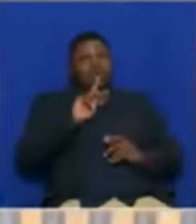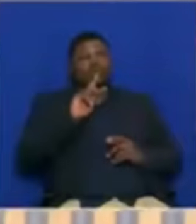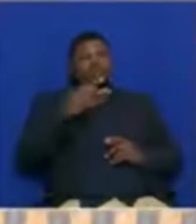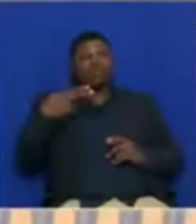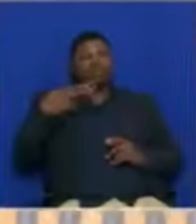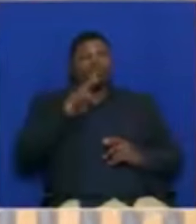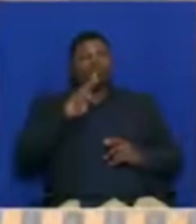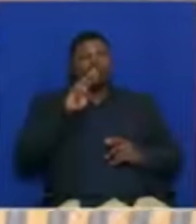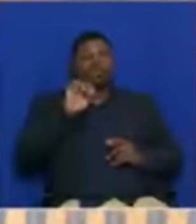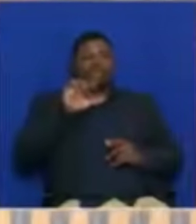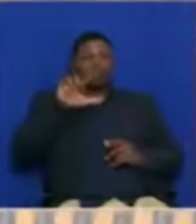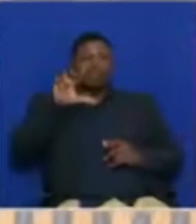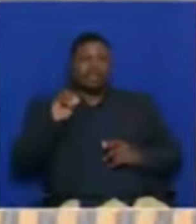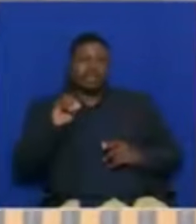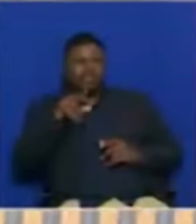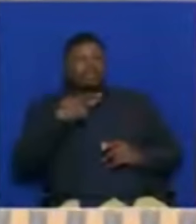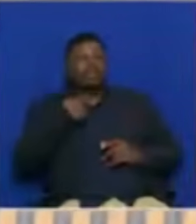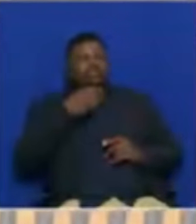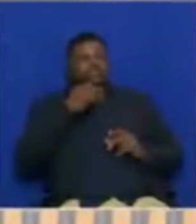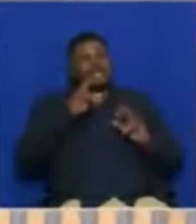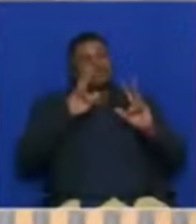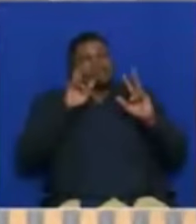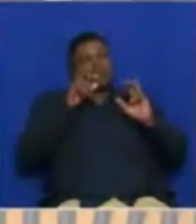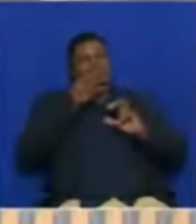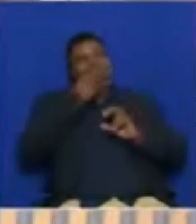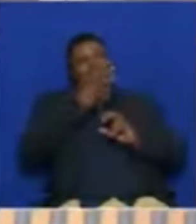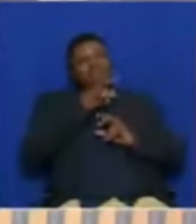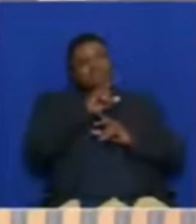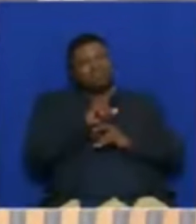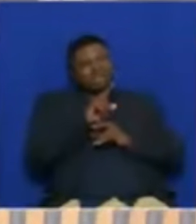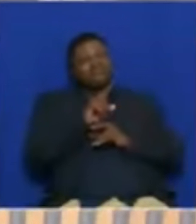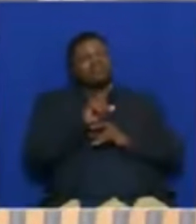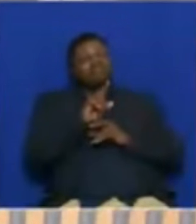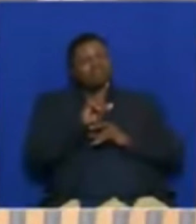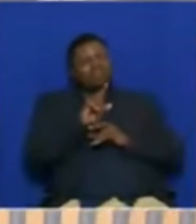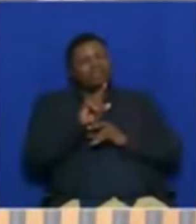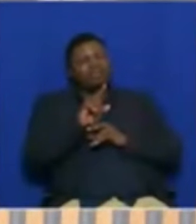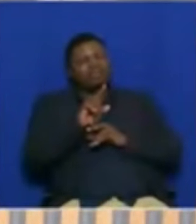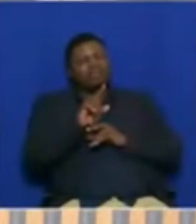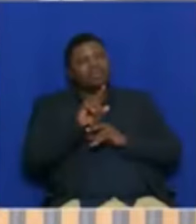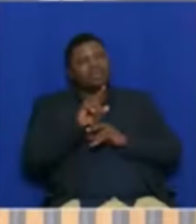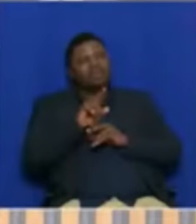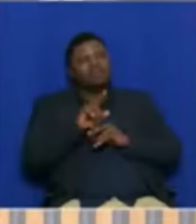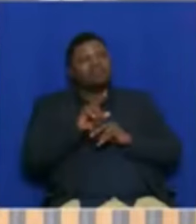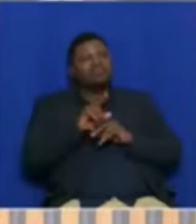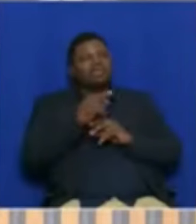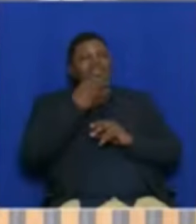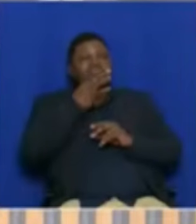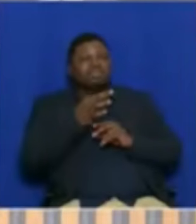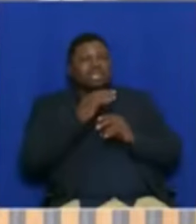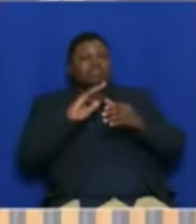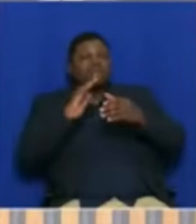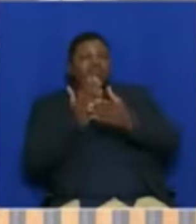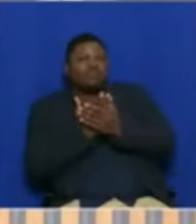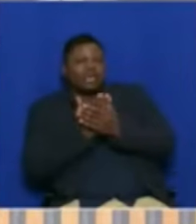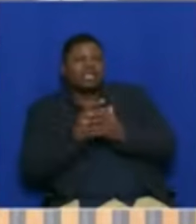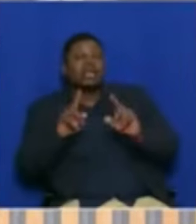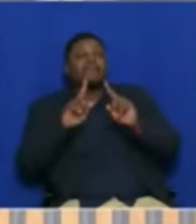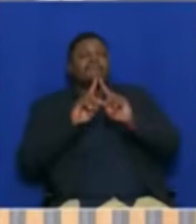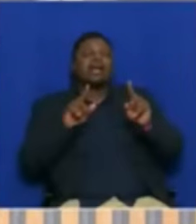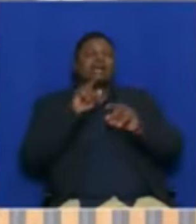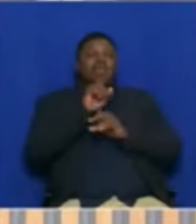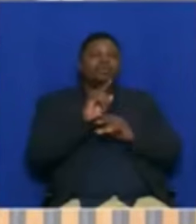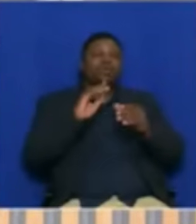before I inquire further into that, just a follow-up to Commissioner Baloyi's question to close on this